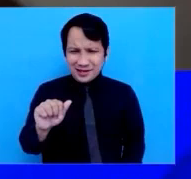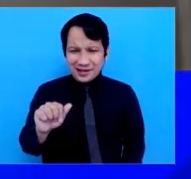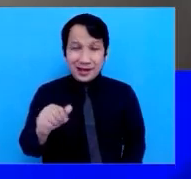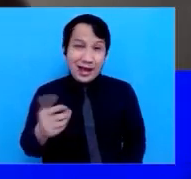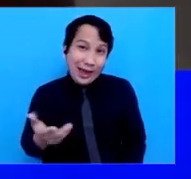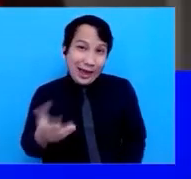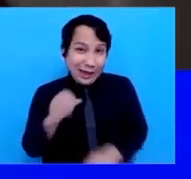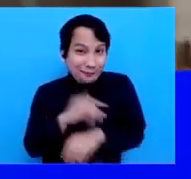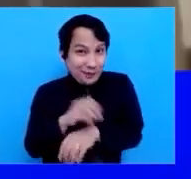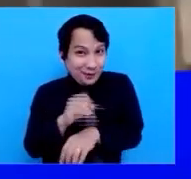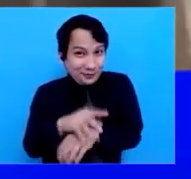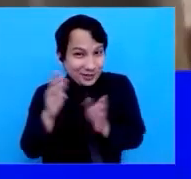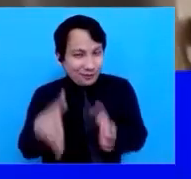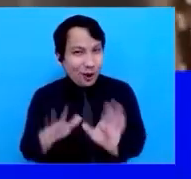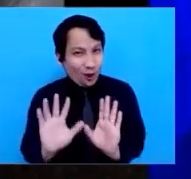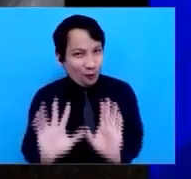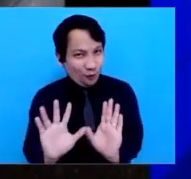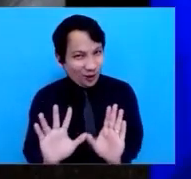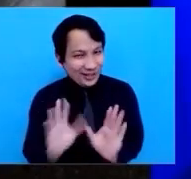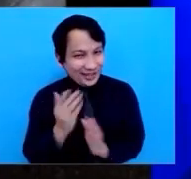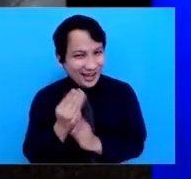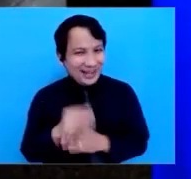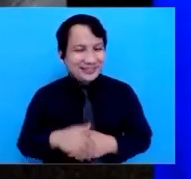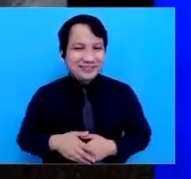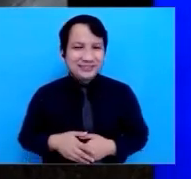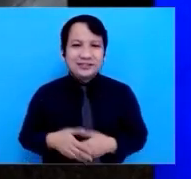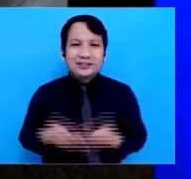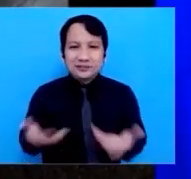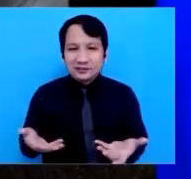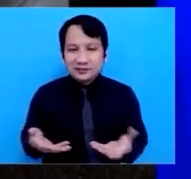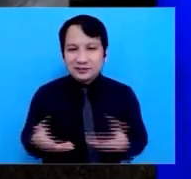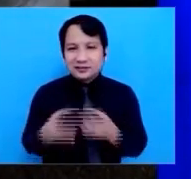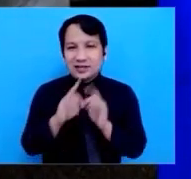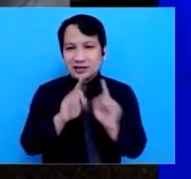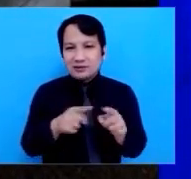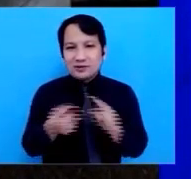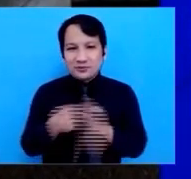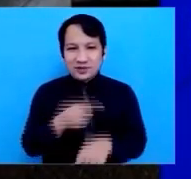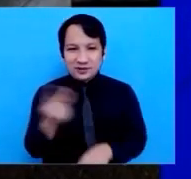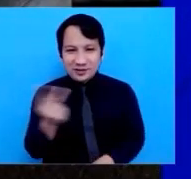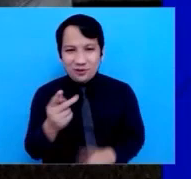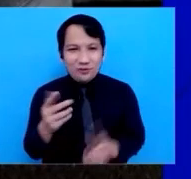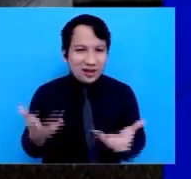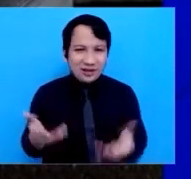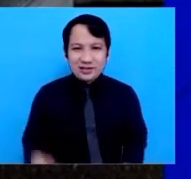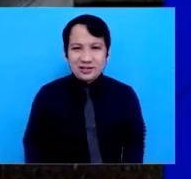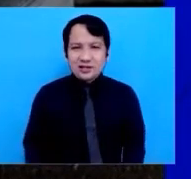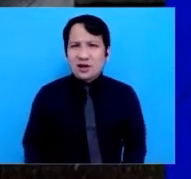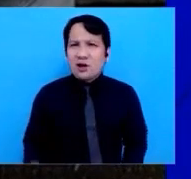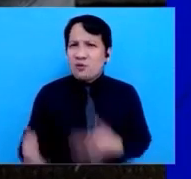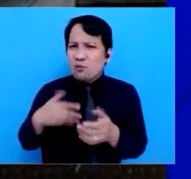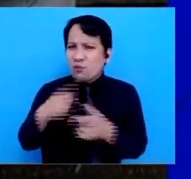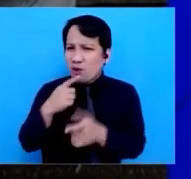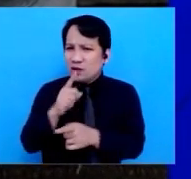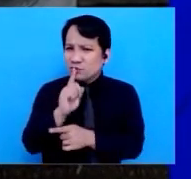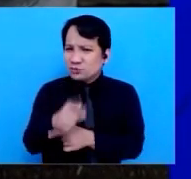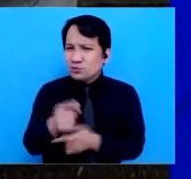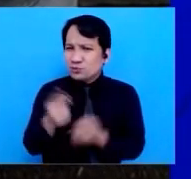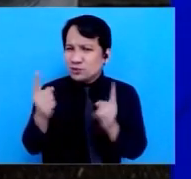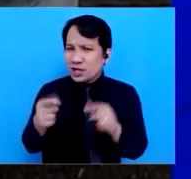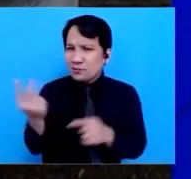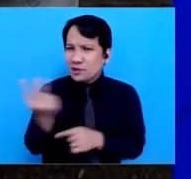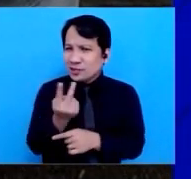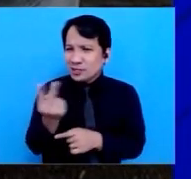dyan, kalmahan nyo lang. Wala pang confirmation mula sa dalawa kung ano na nga ba ang real status ng